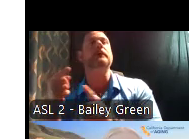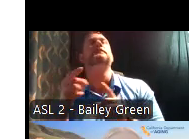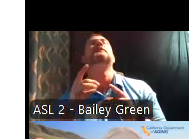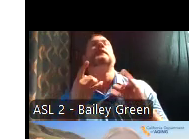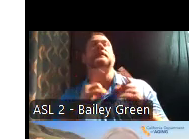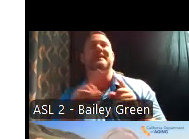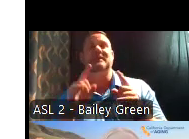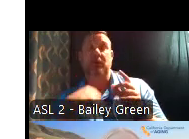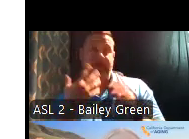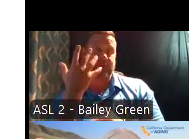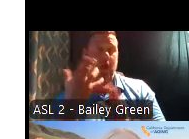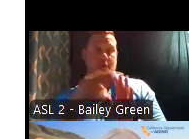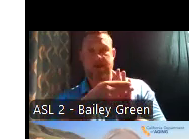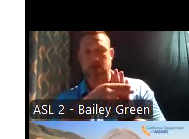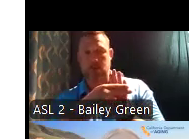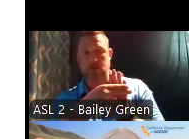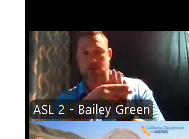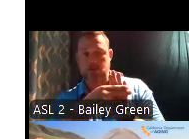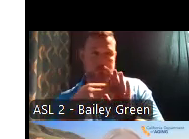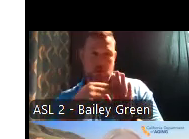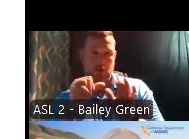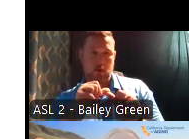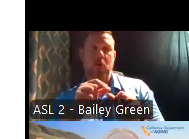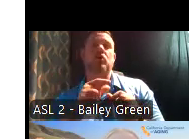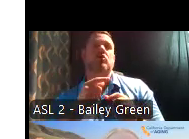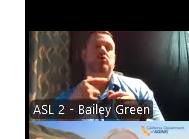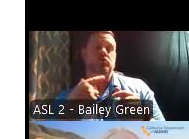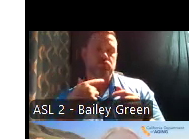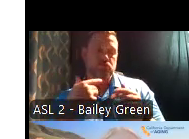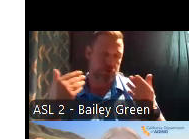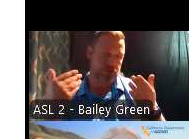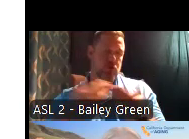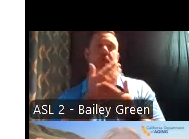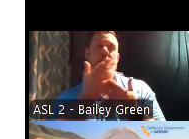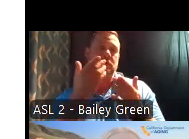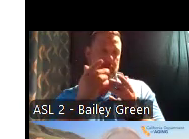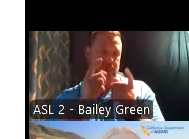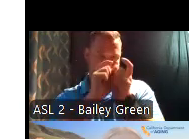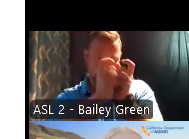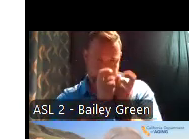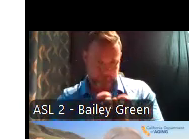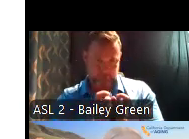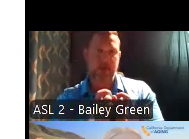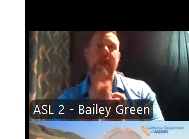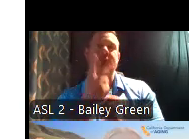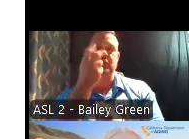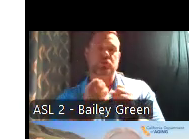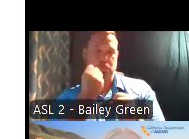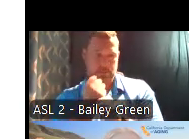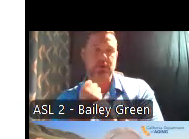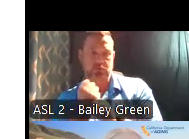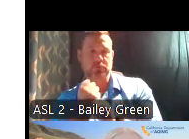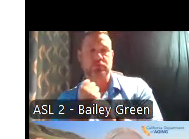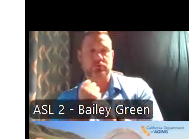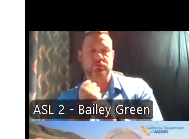5 bold goals, we do rejuvenate, refresh our priority initiatives every 2 years. So